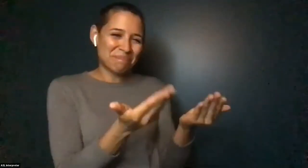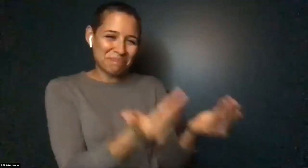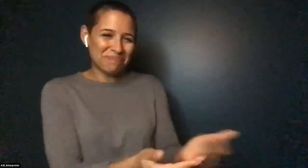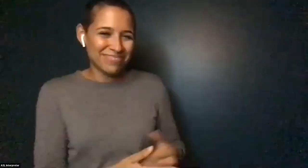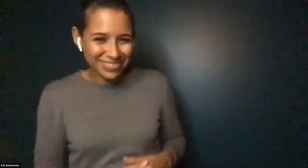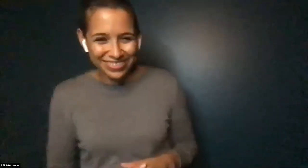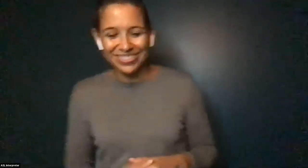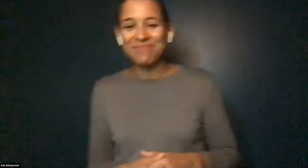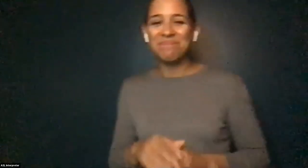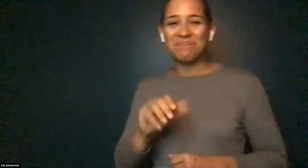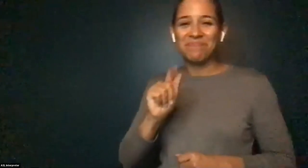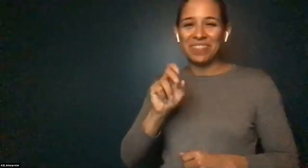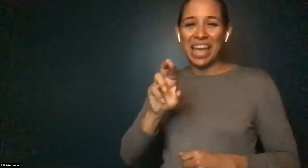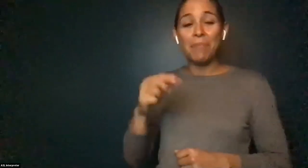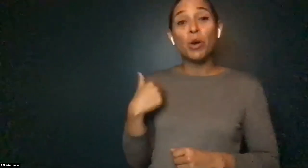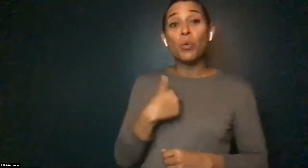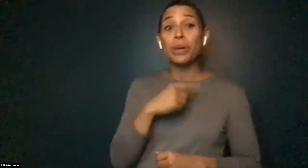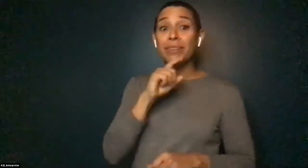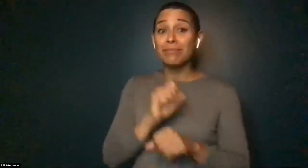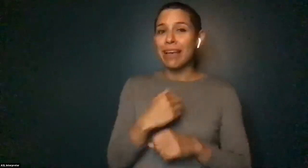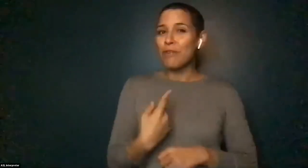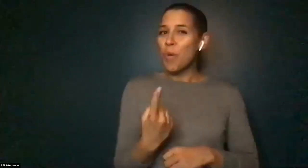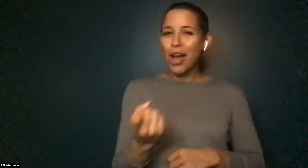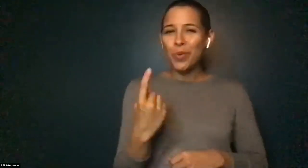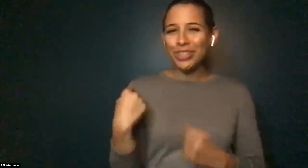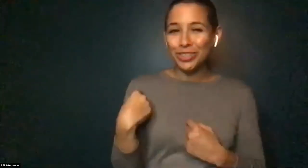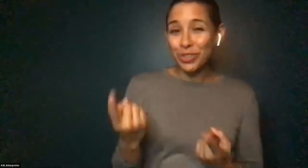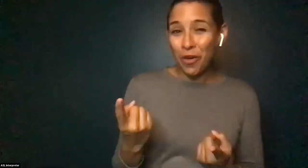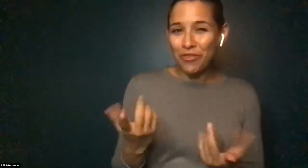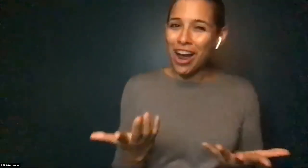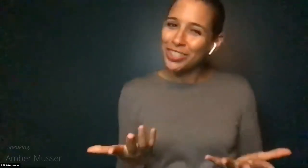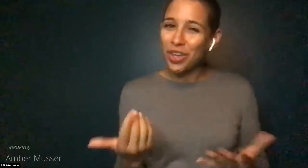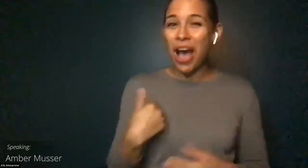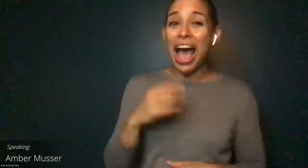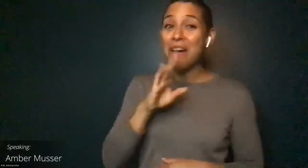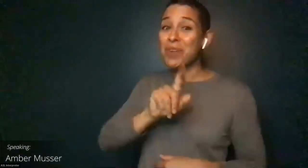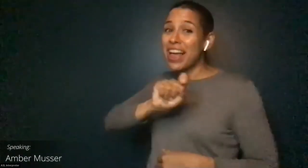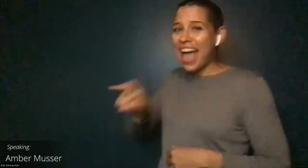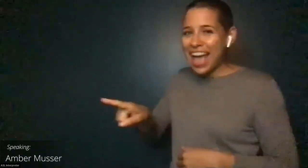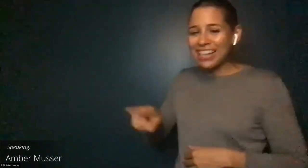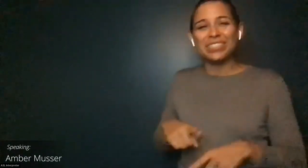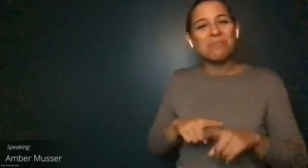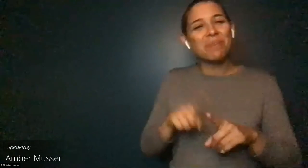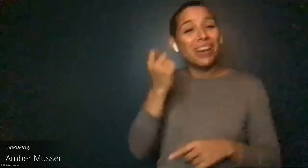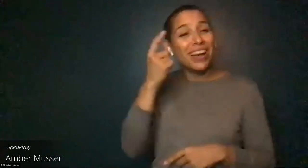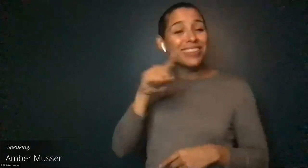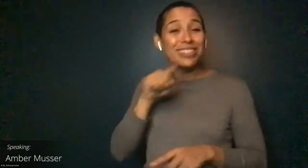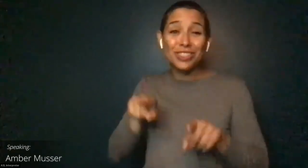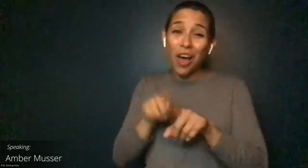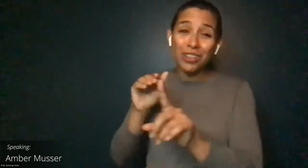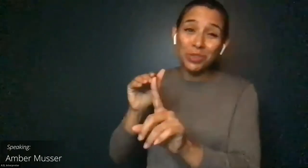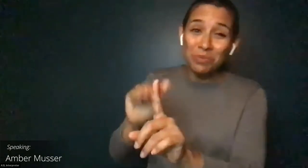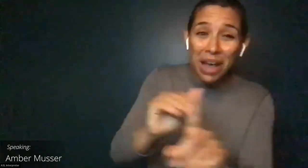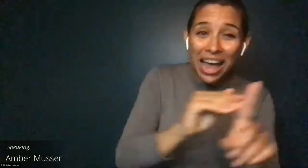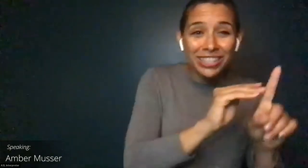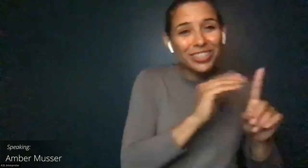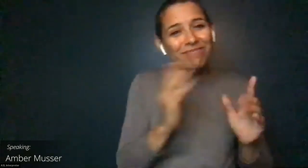No, we, we do have one question so far. Um, so I will ask it, but I do, this is also a reminder to, you